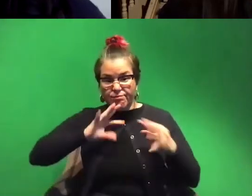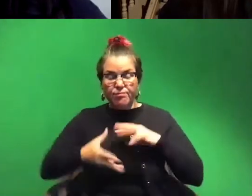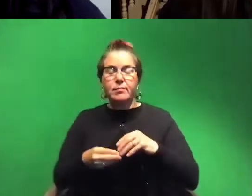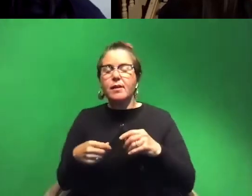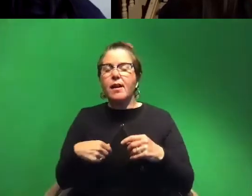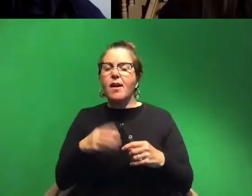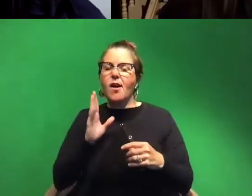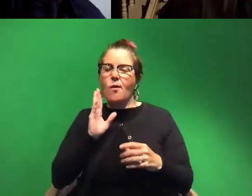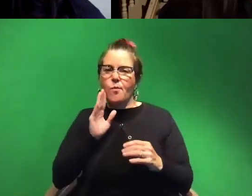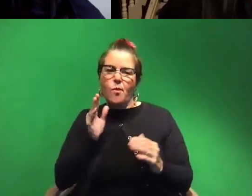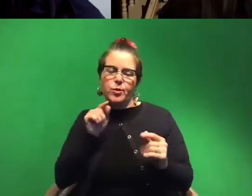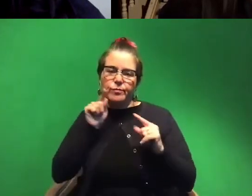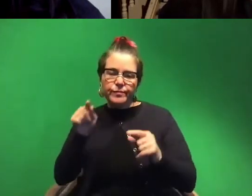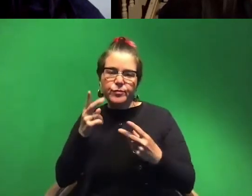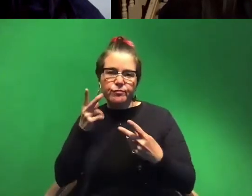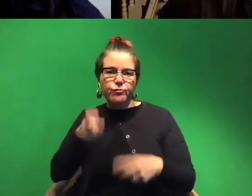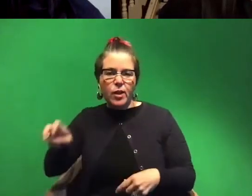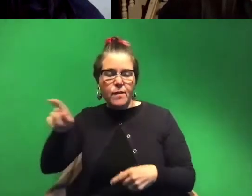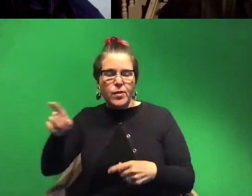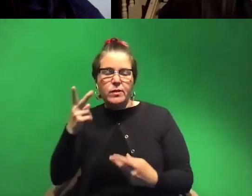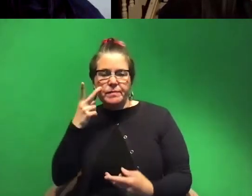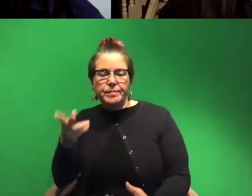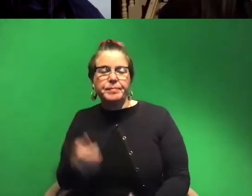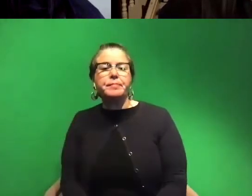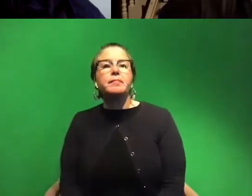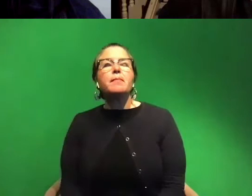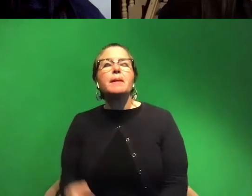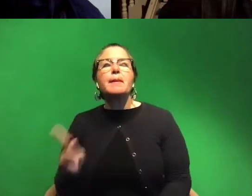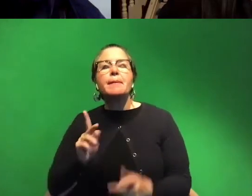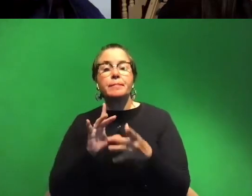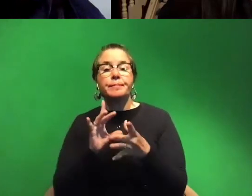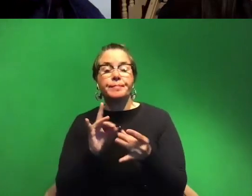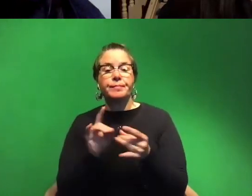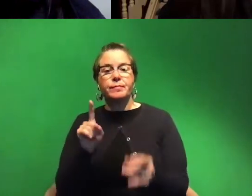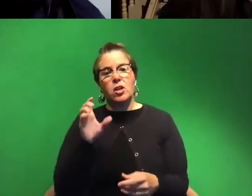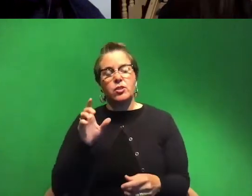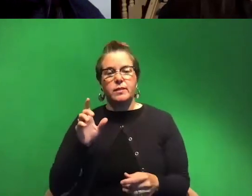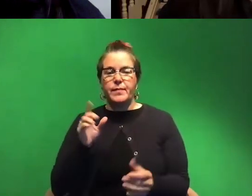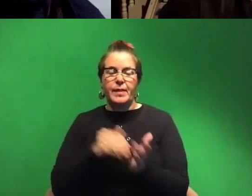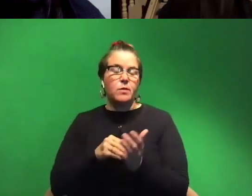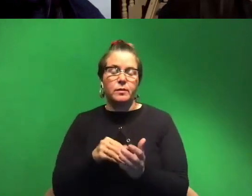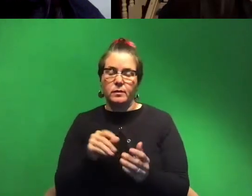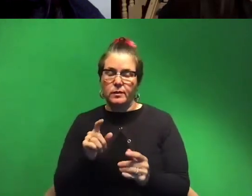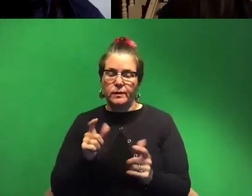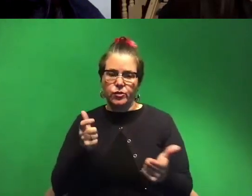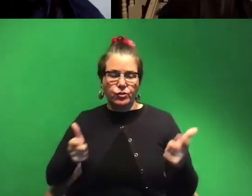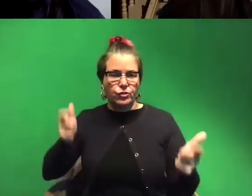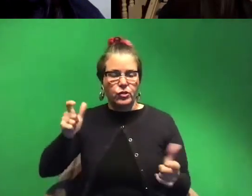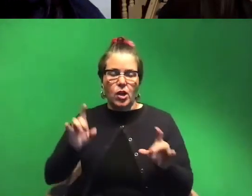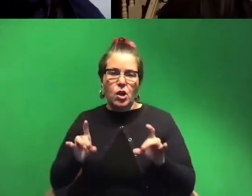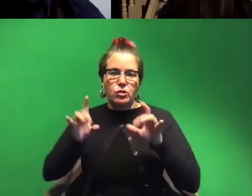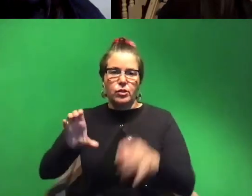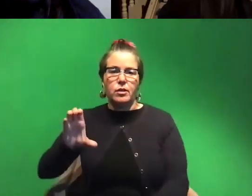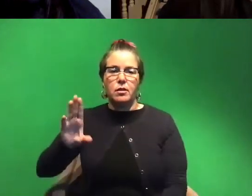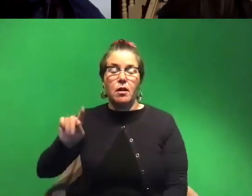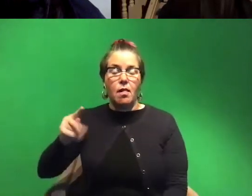to see them. But it used to be that people would report hundreds of thousands of these giant Australian cuttlefish,